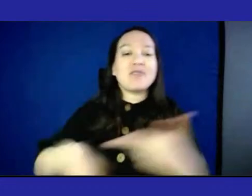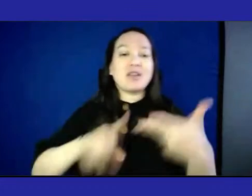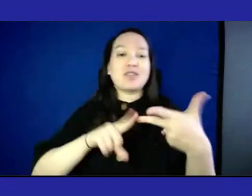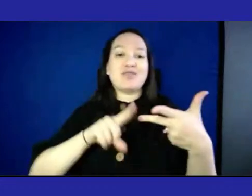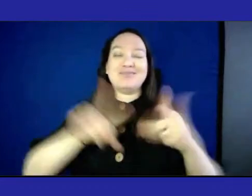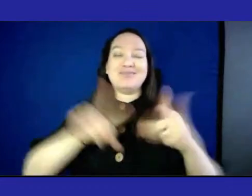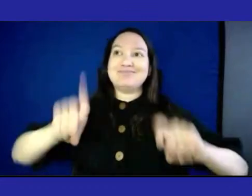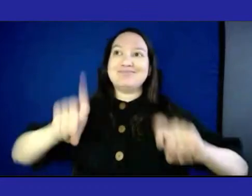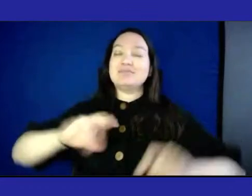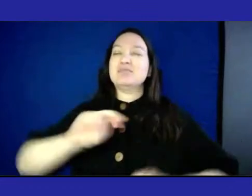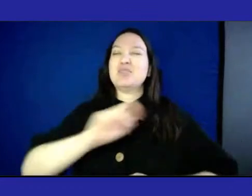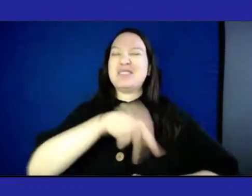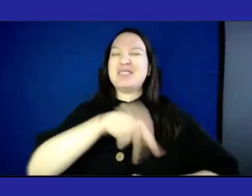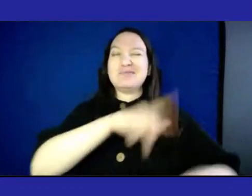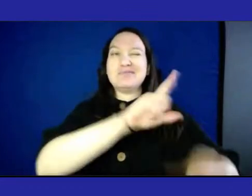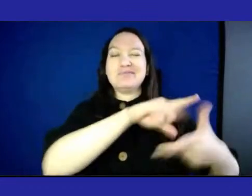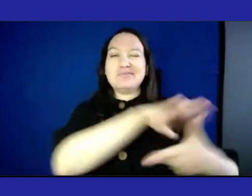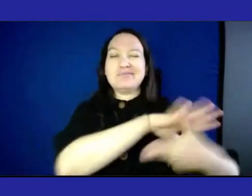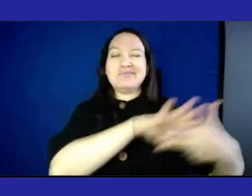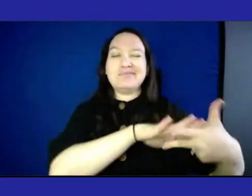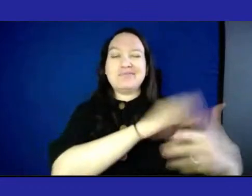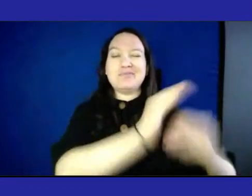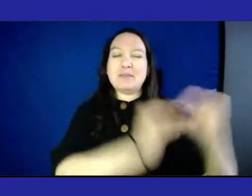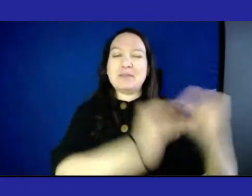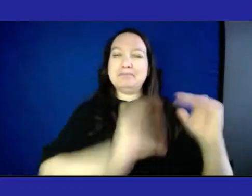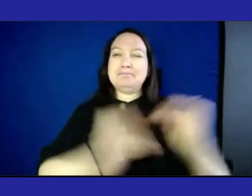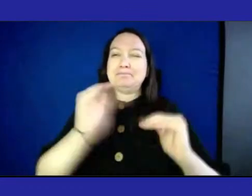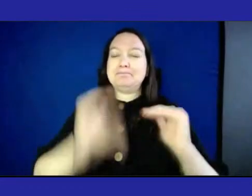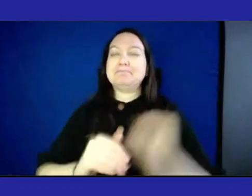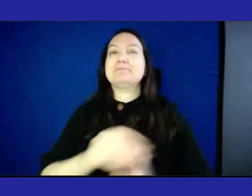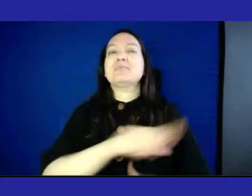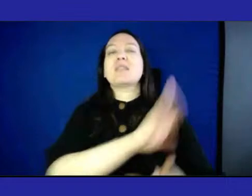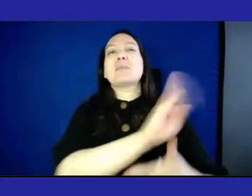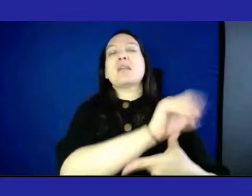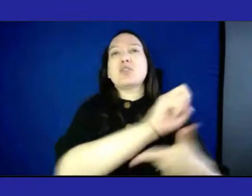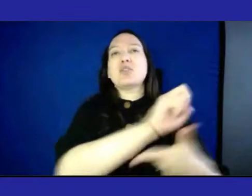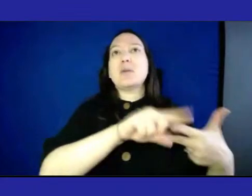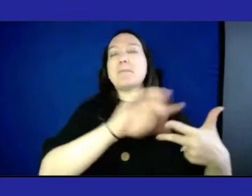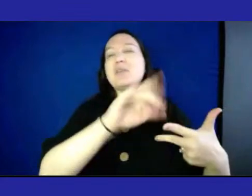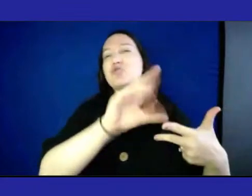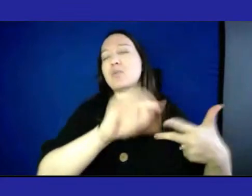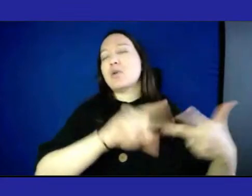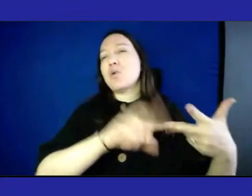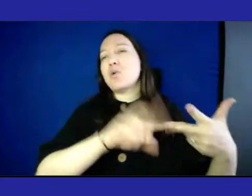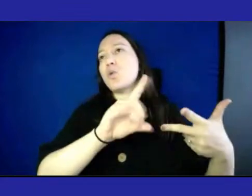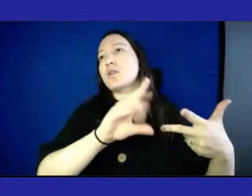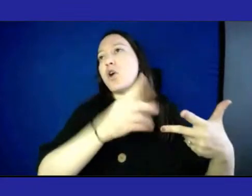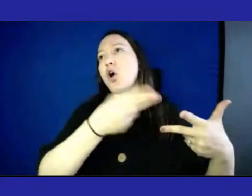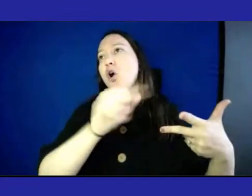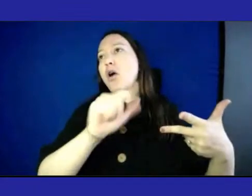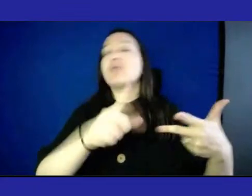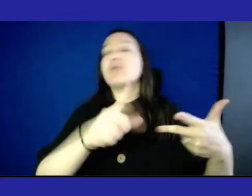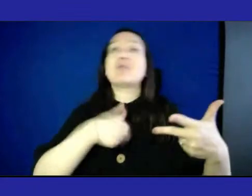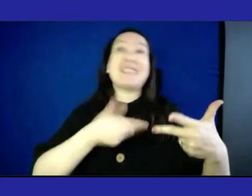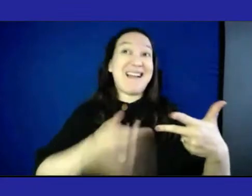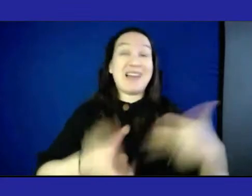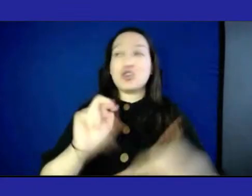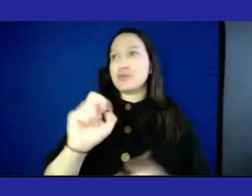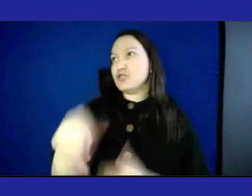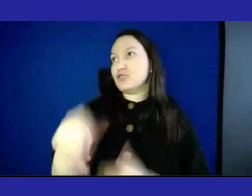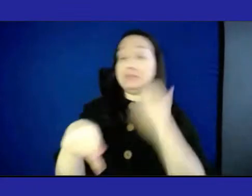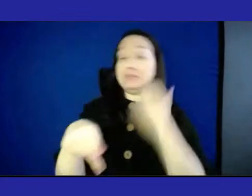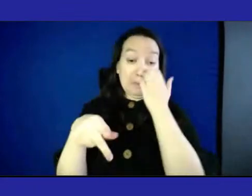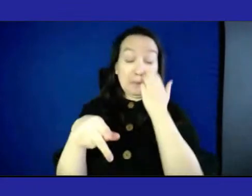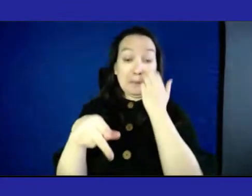had nurse practitioners implemented at 3 sites, and that's Bellevue, Metropolitan, and Woodhull were the first sites where we hired nurse practitioners. And the NPs